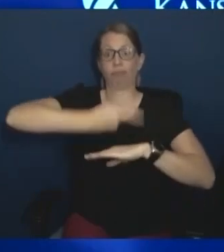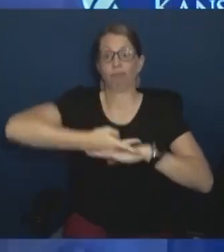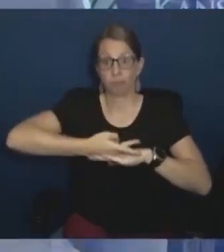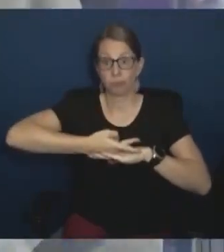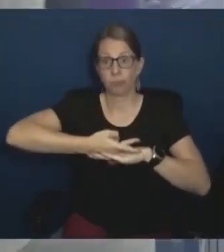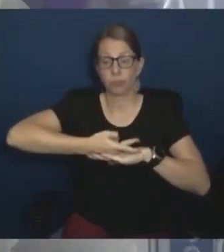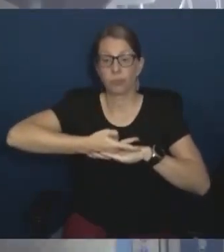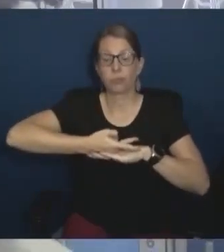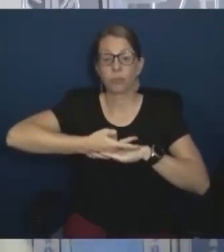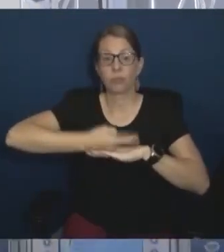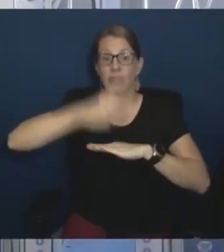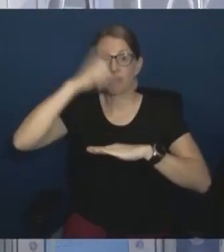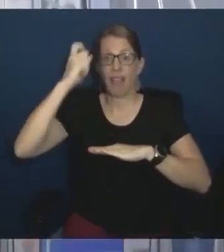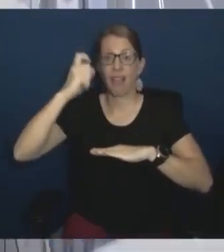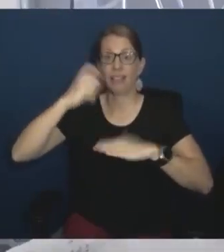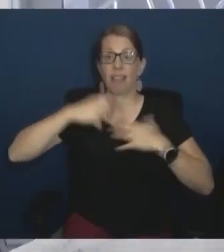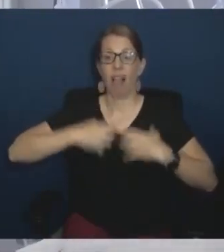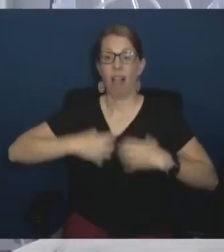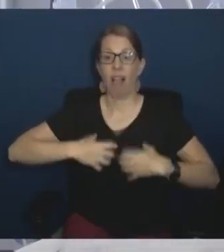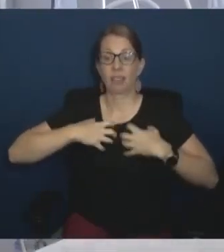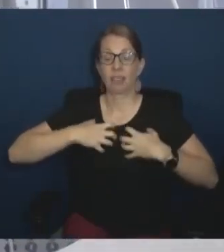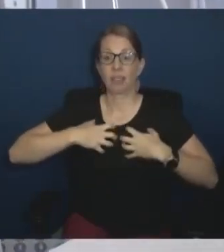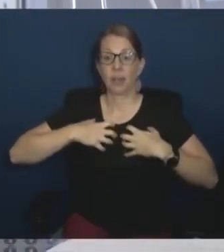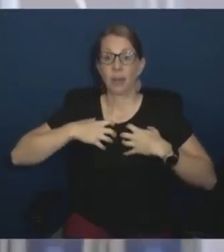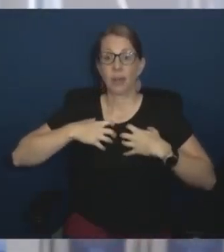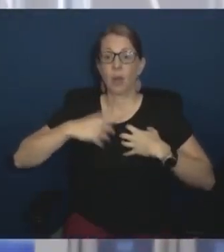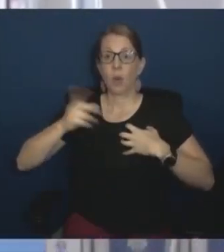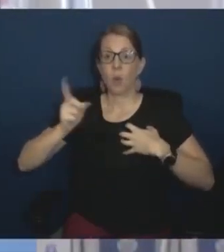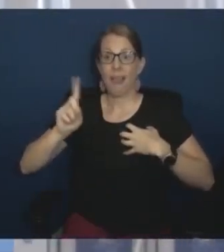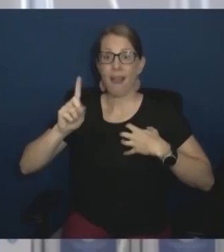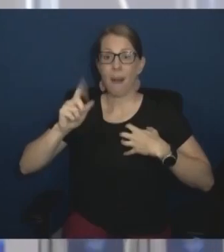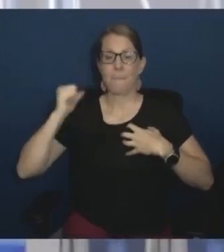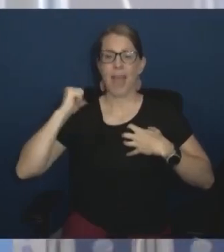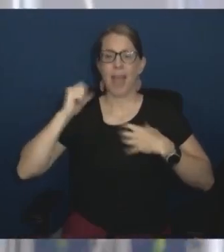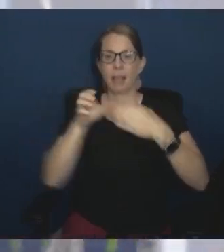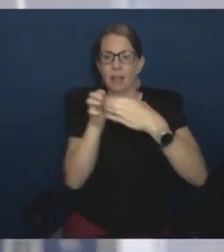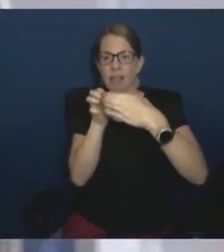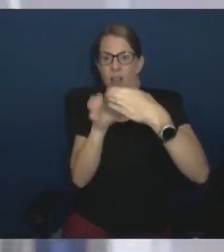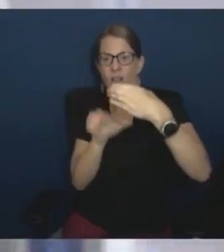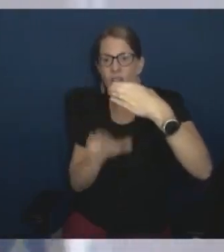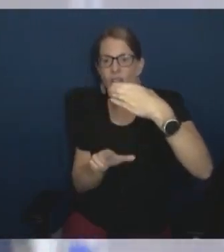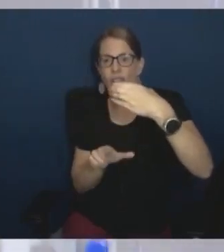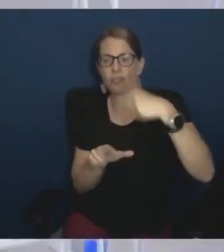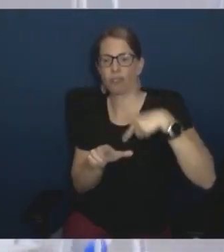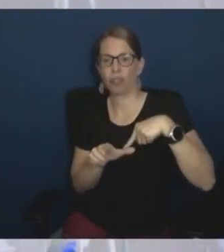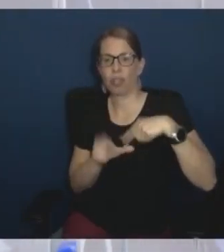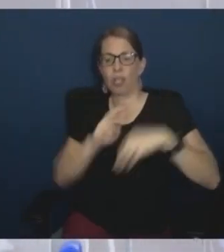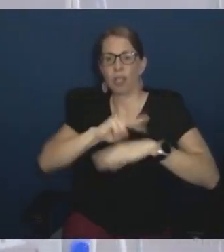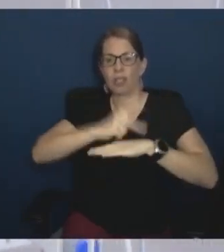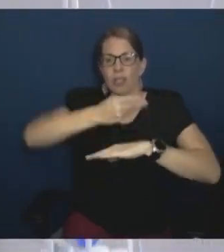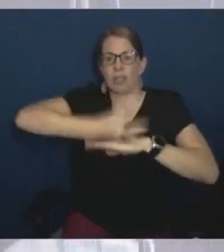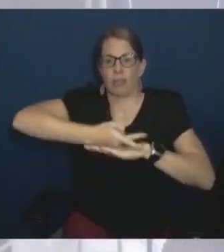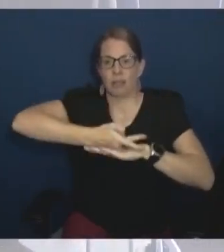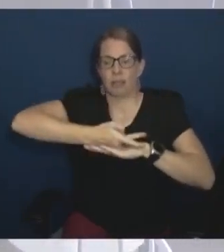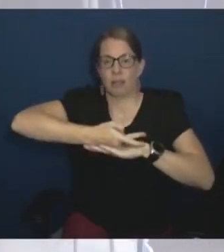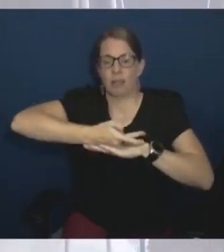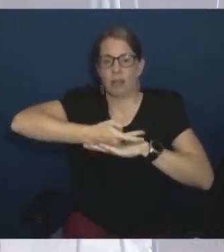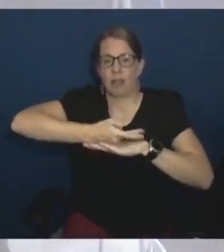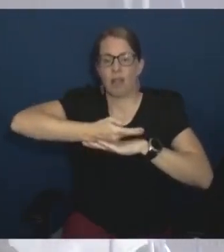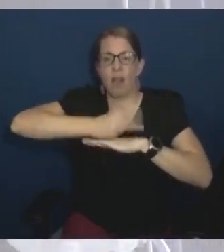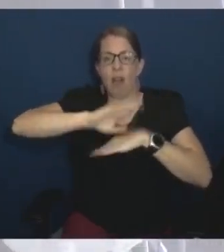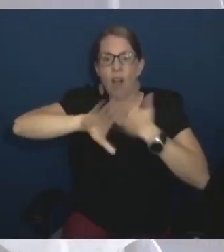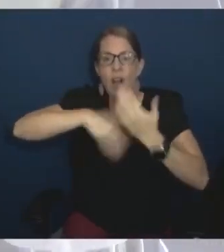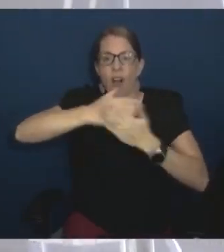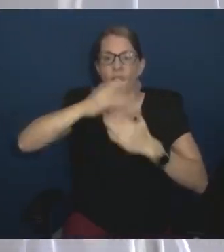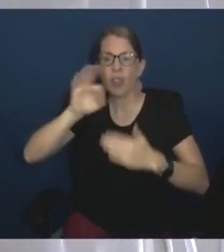your lungs are so much longer in the back. So when we put you on your stomach, all the secretions, fluid,